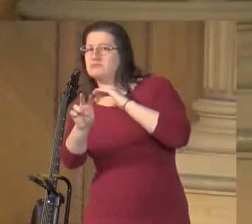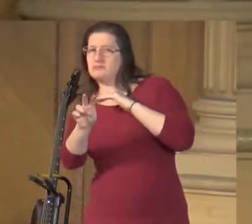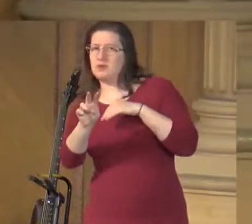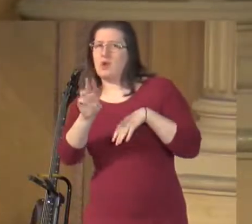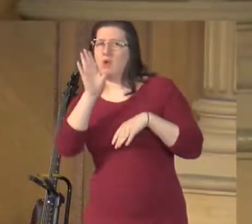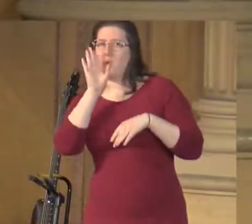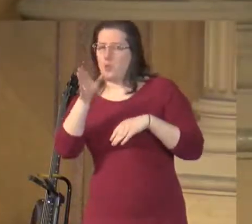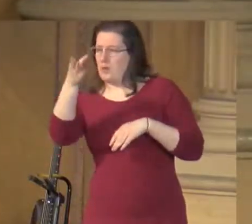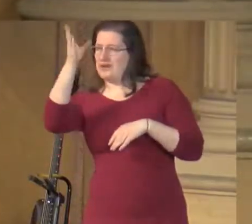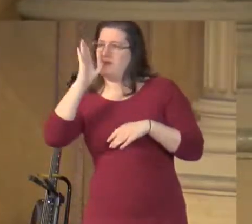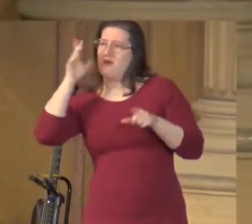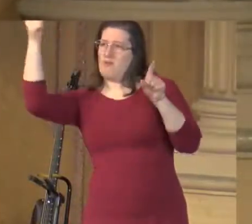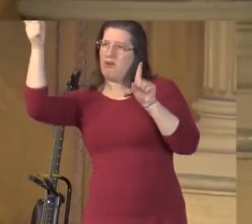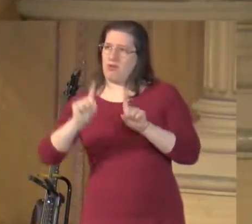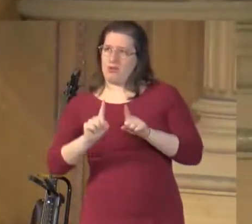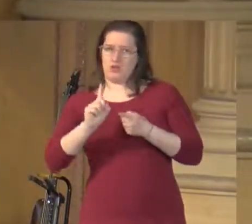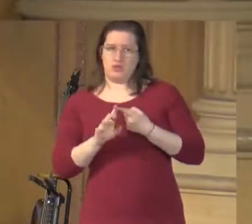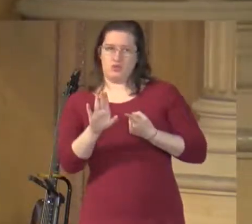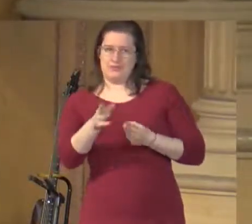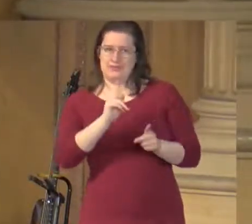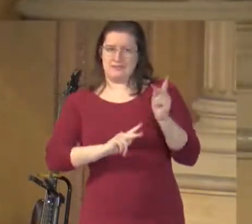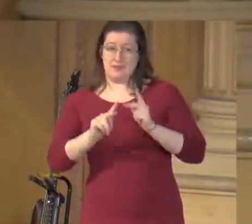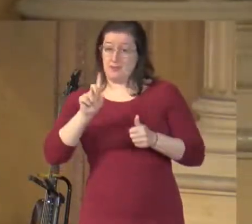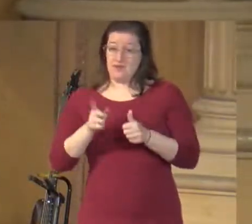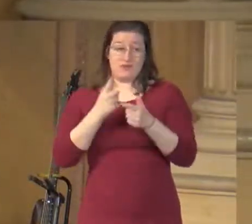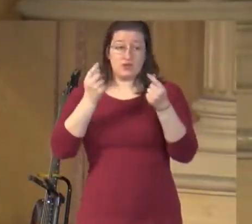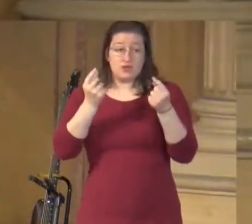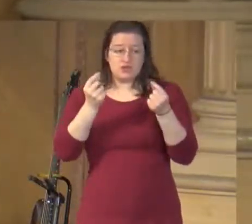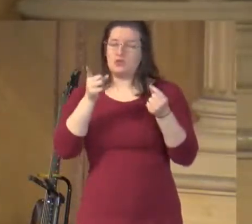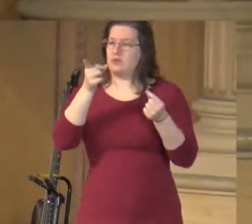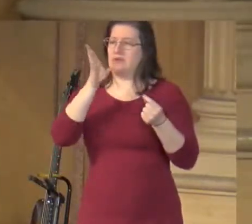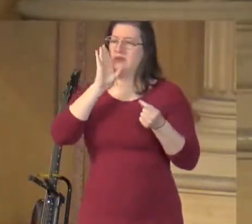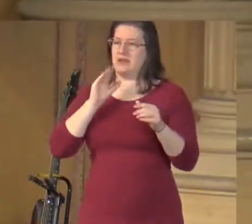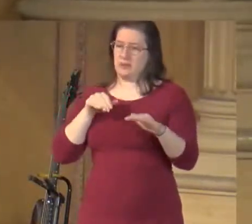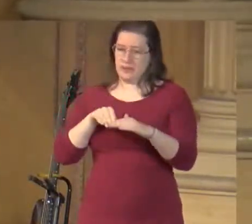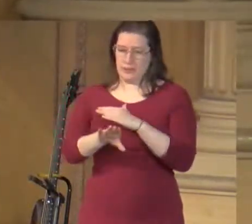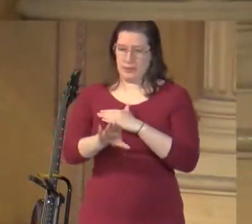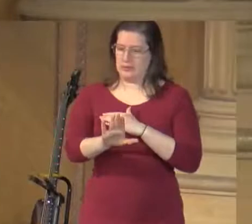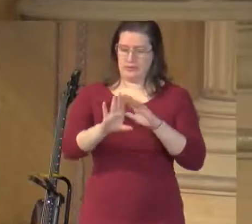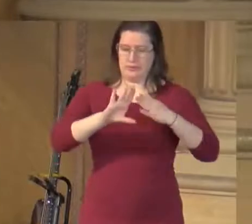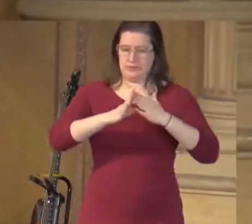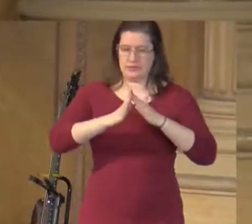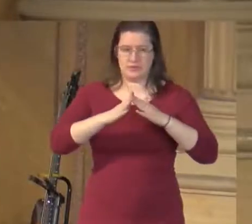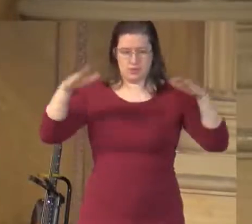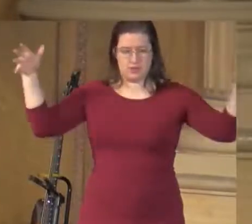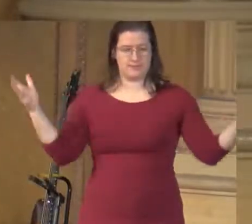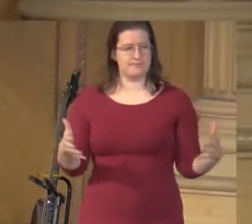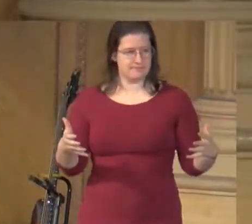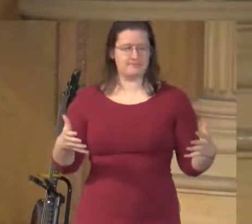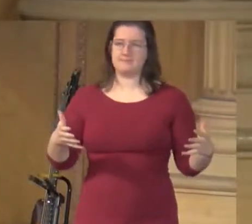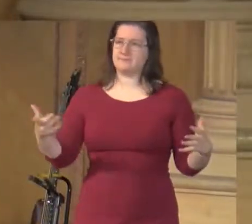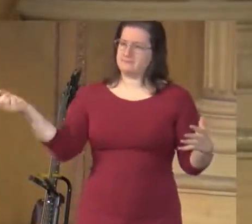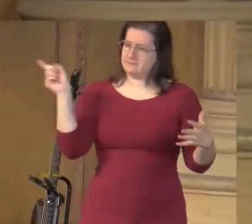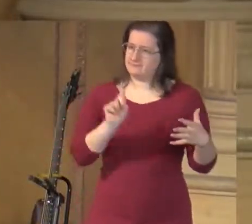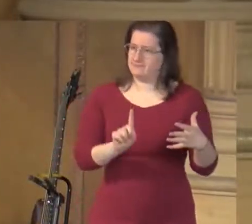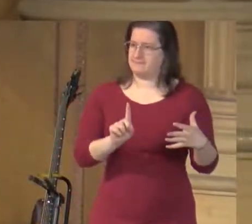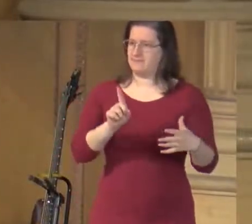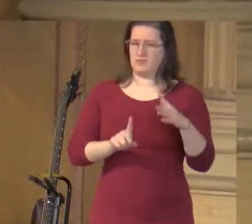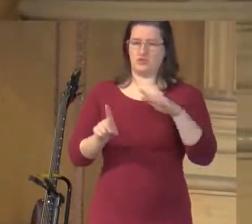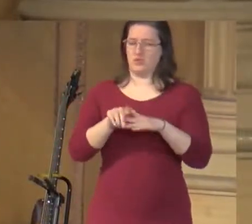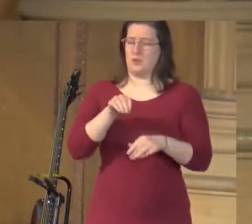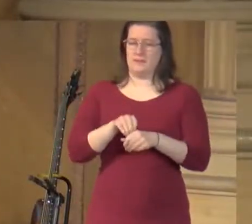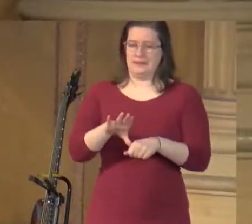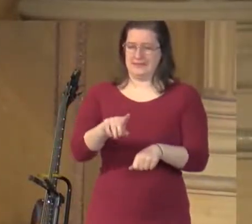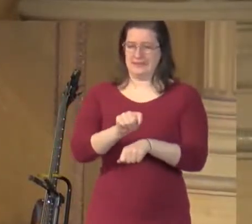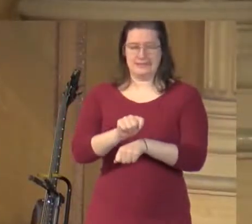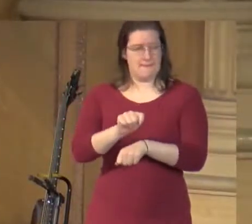day when God returned to his people the first thing he would do is go into his community his people the people believed in him in his temple and